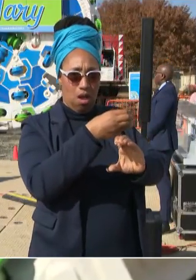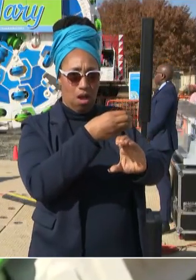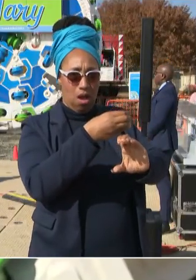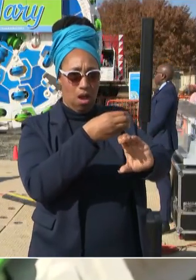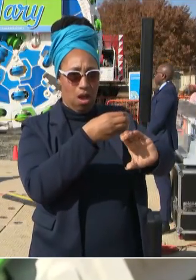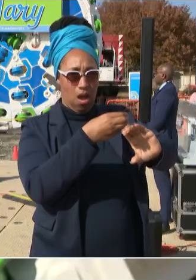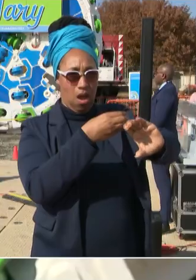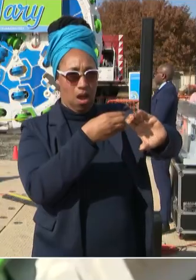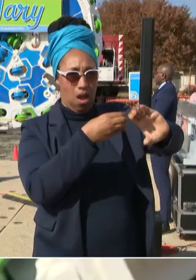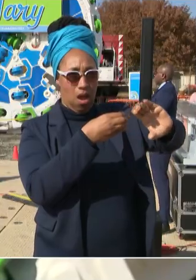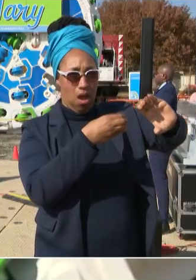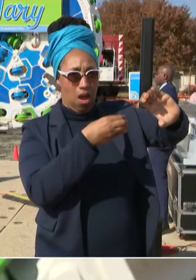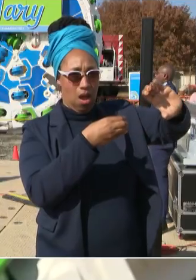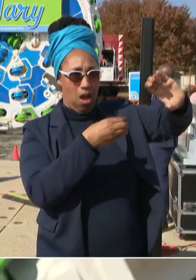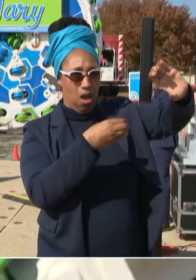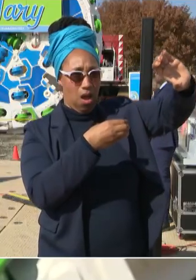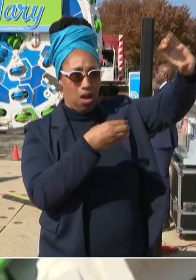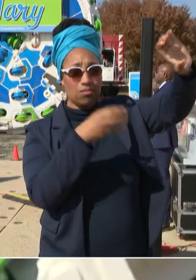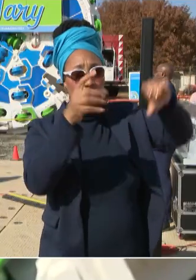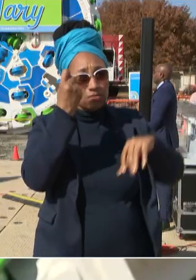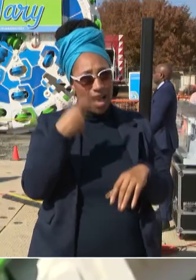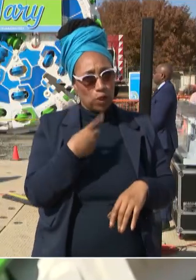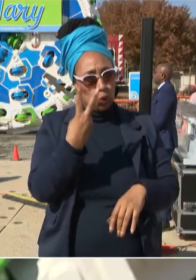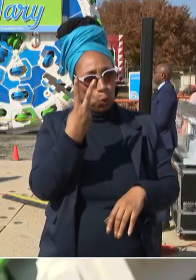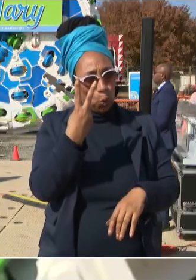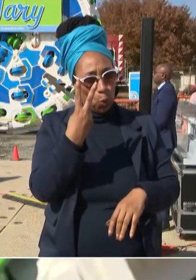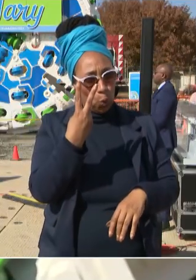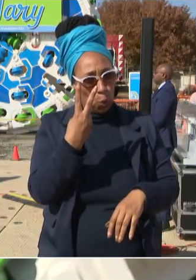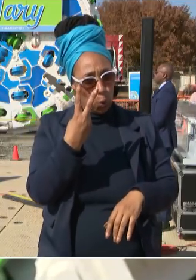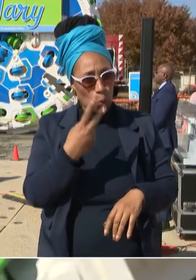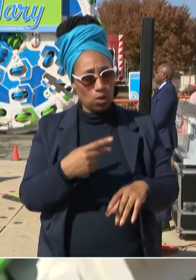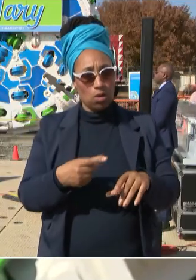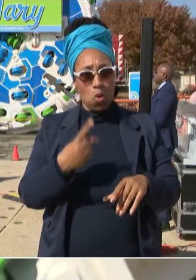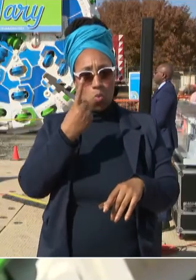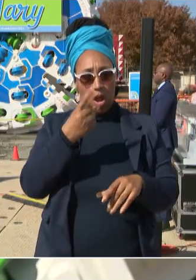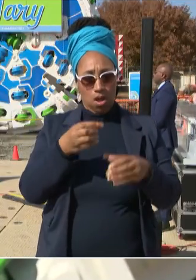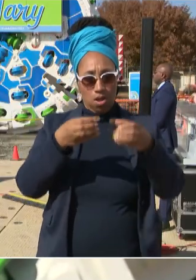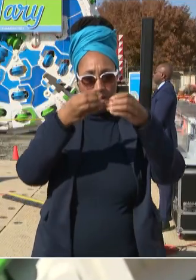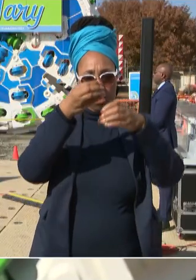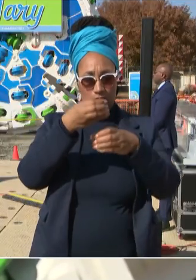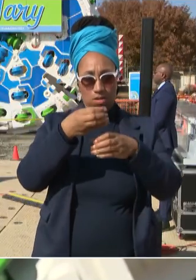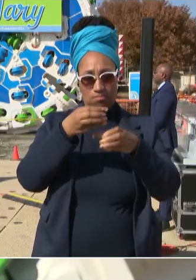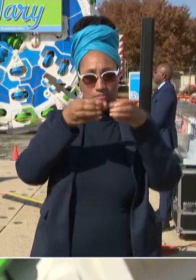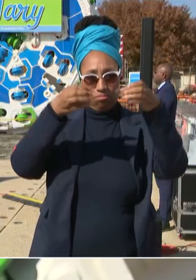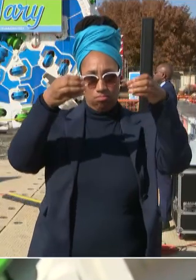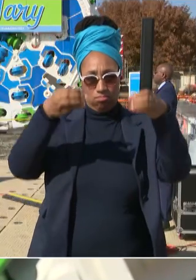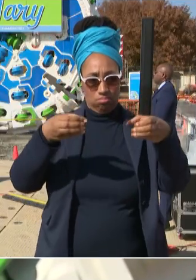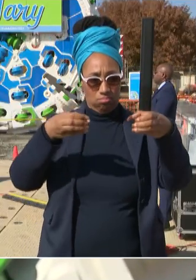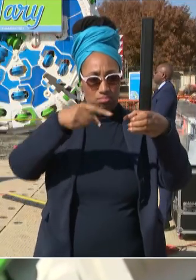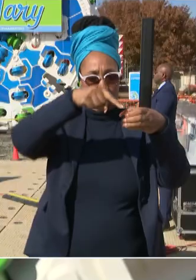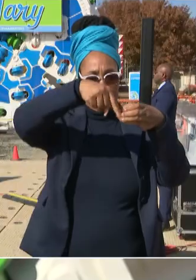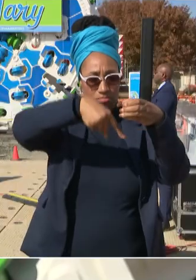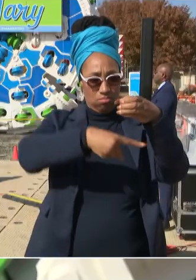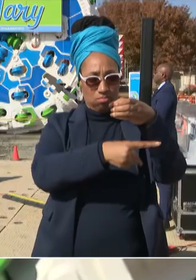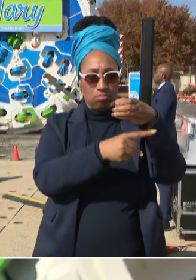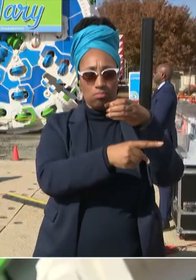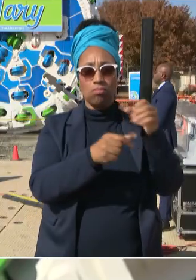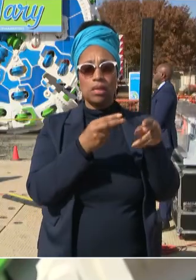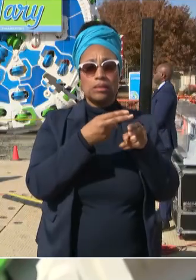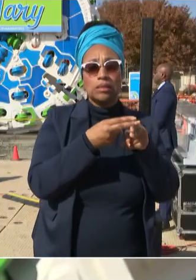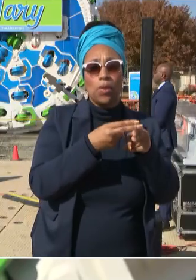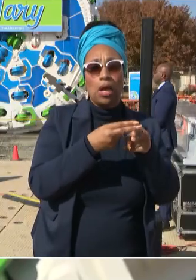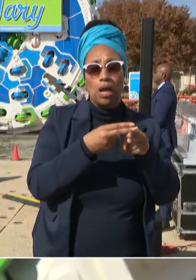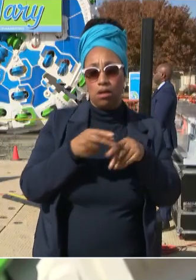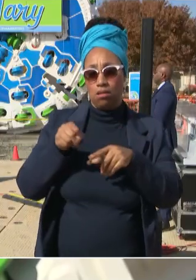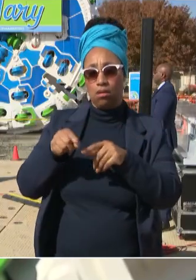will be mining the rock portion of the tunnel. will be excavating the rock portion of tunnel and was